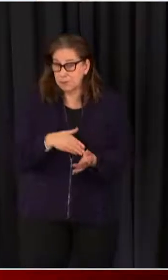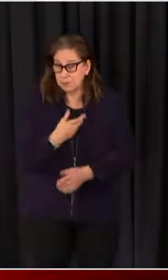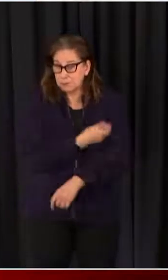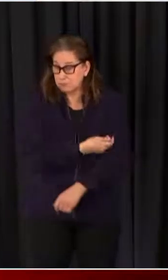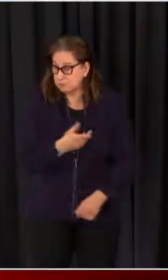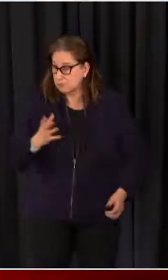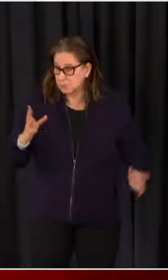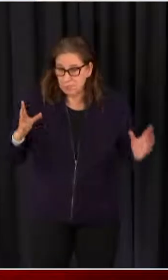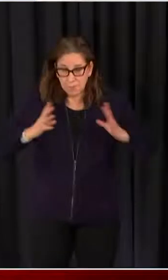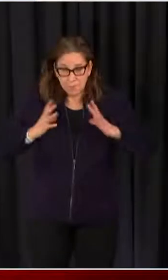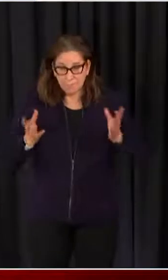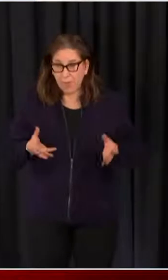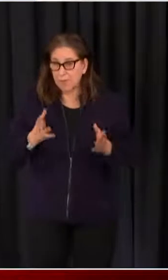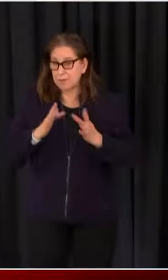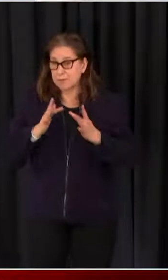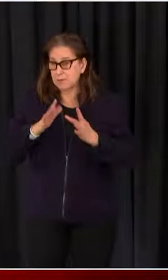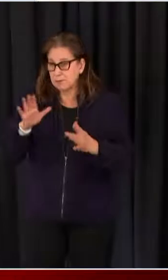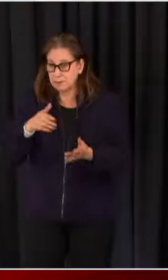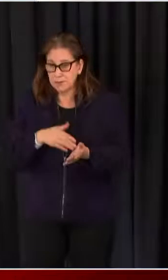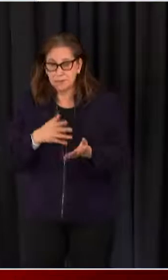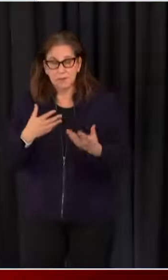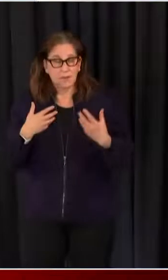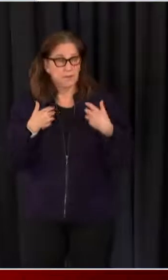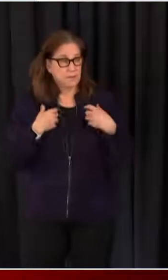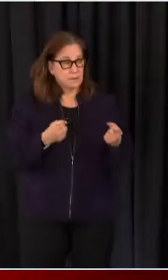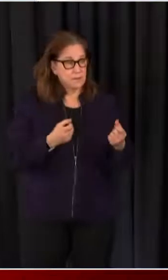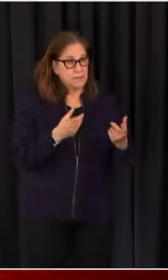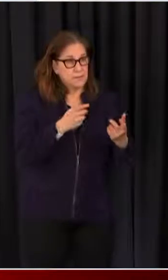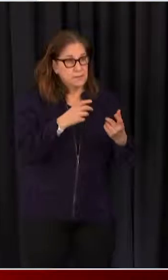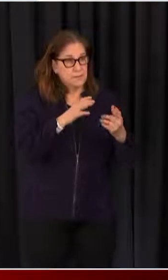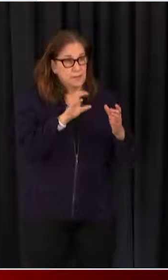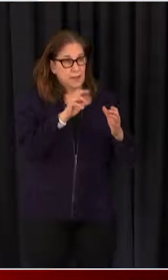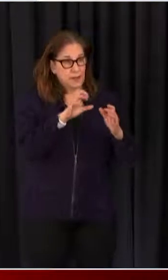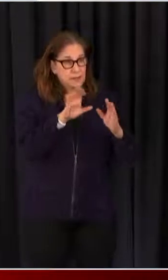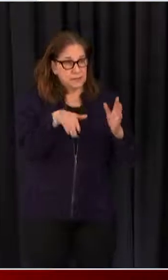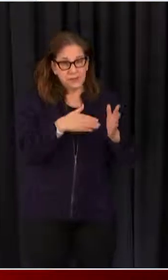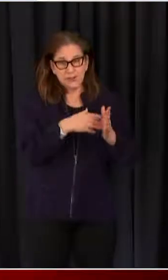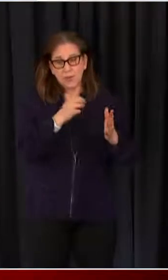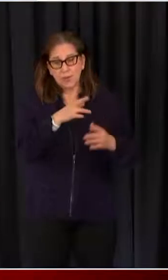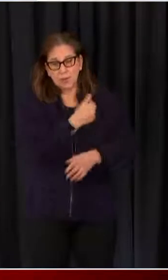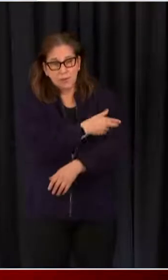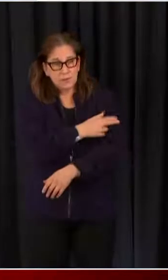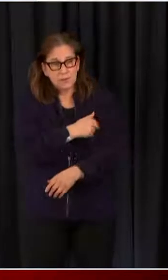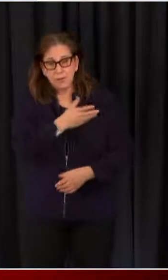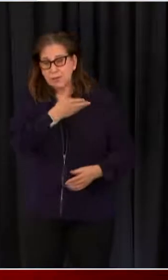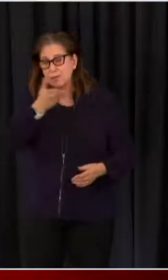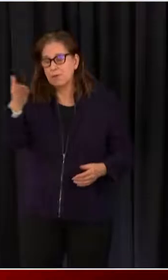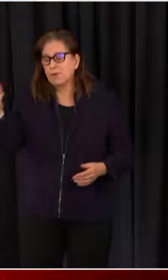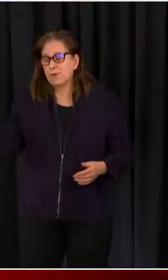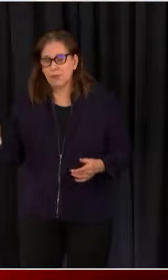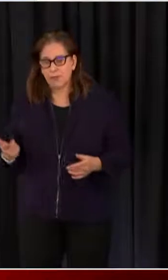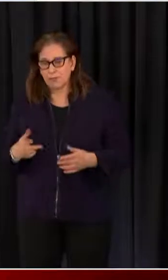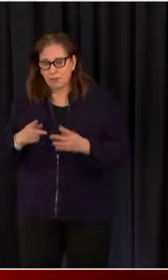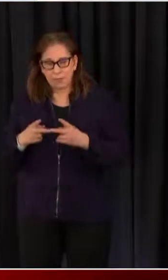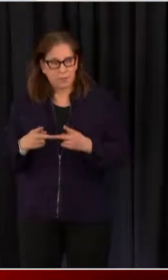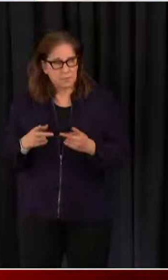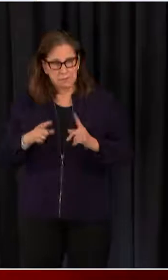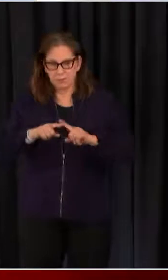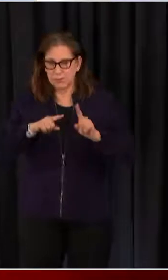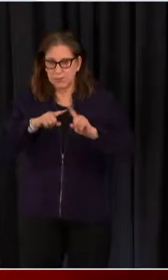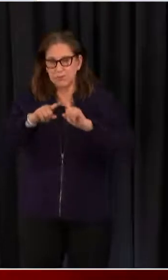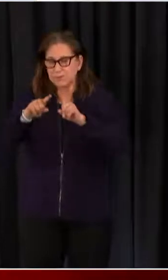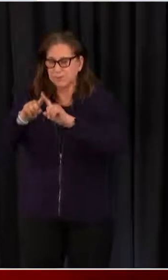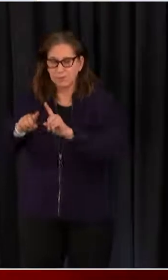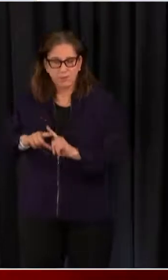healthcare facilities, the hospitals or health systems in the district, any of the federally qualified health centers in the district, they all have vaccines, and our